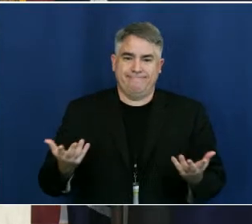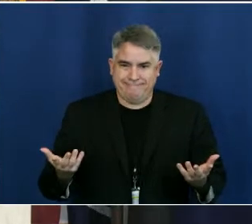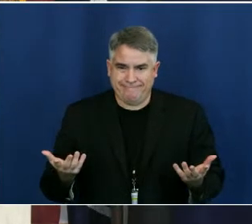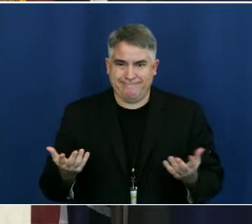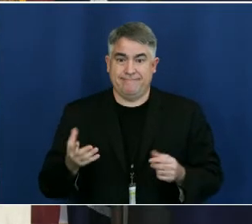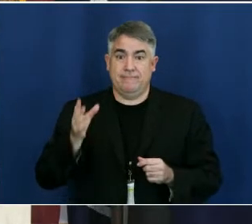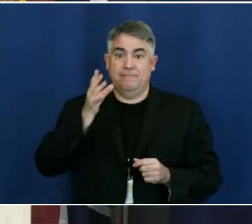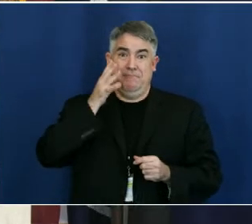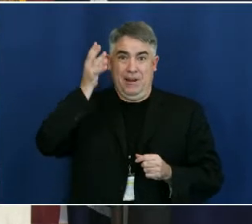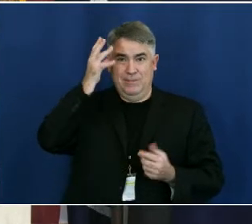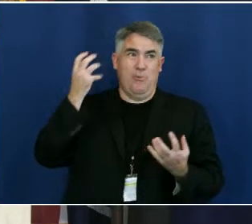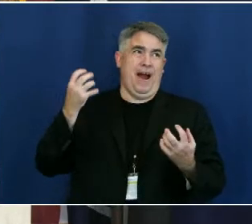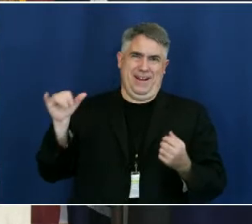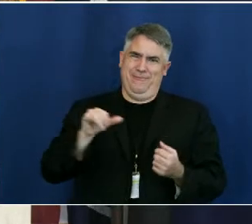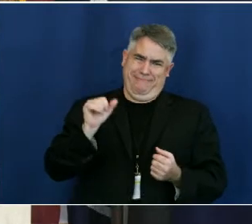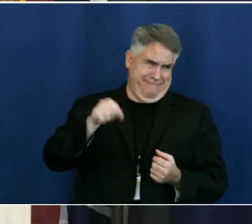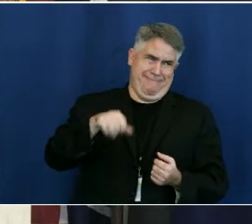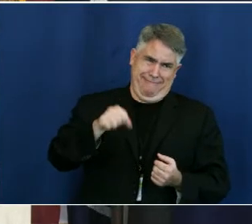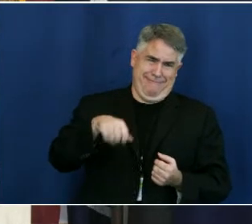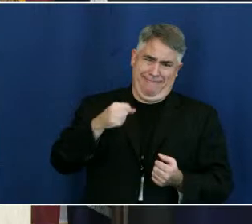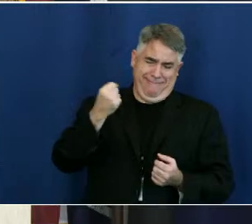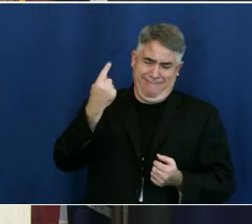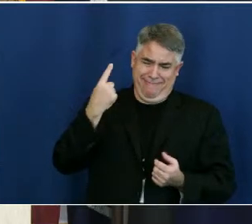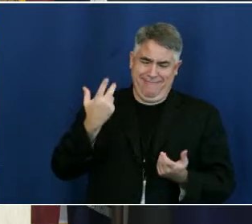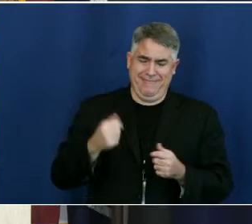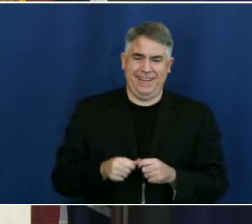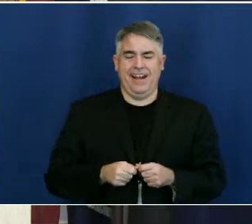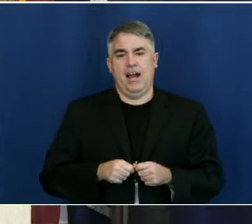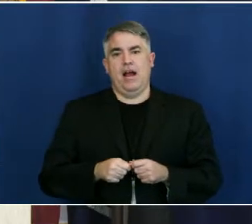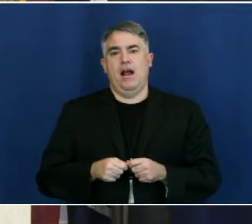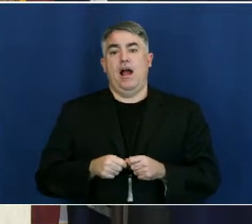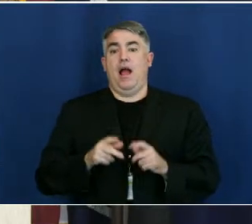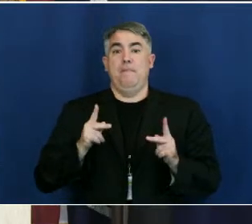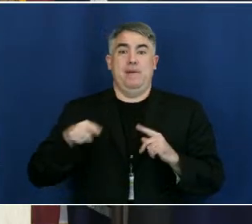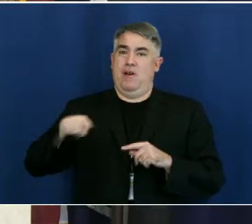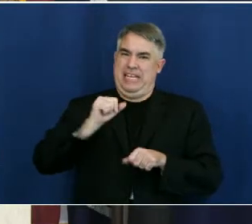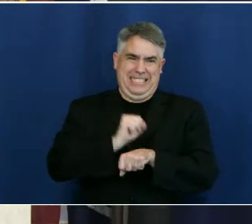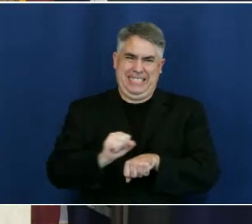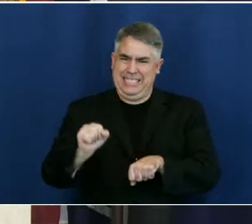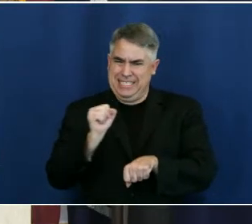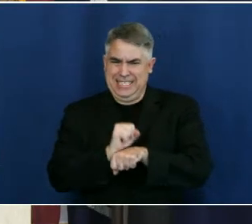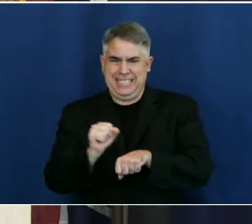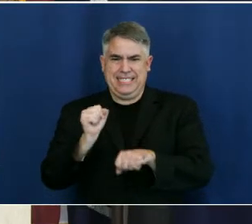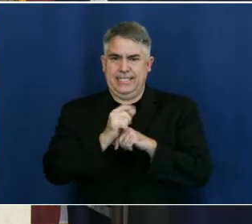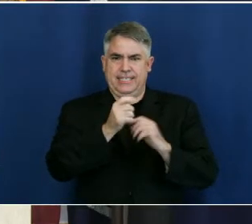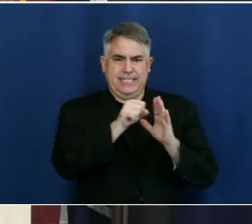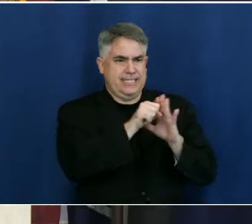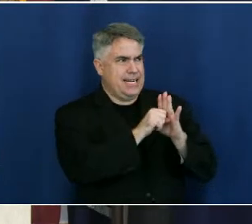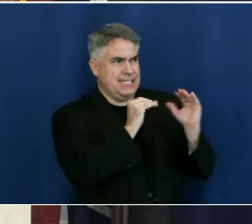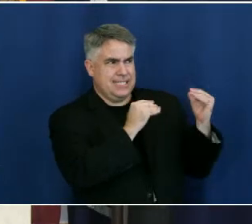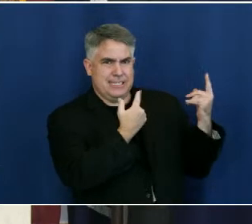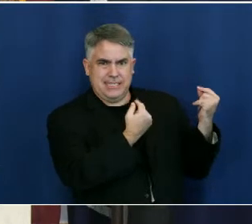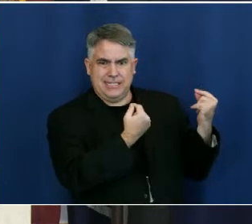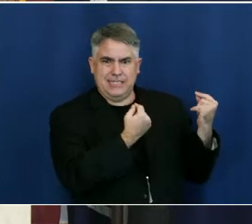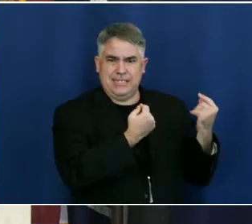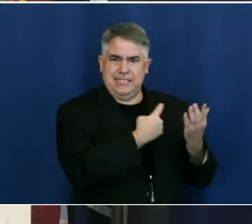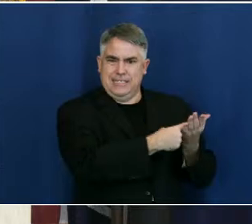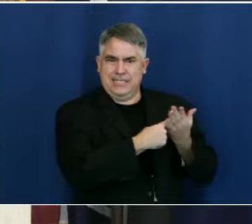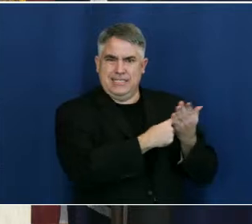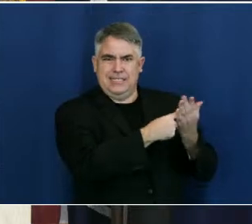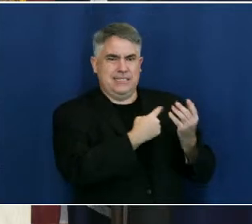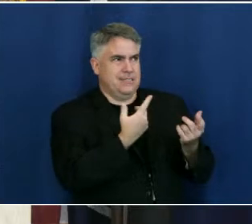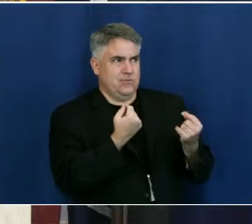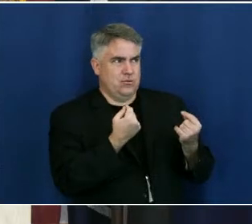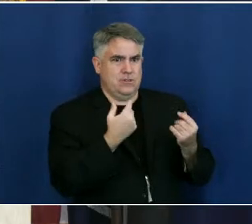a high priority, and I know there's considerable effort being made at the state to try and make resources available. We've worked closely with schools to